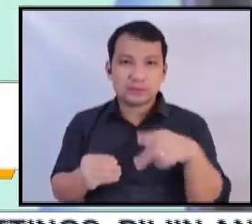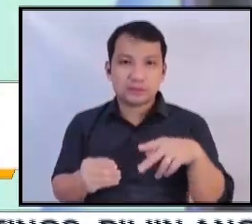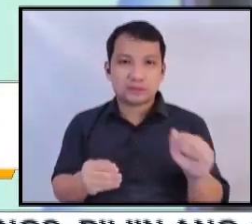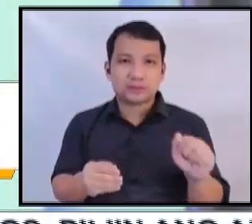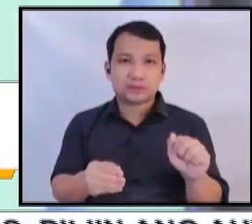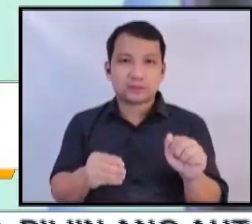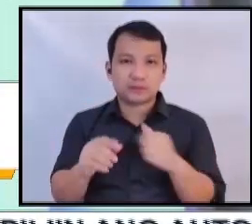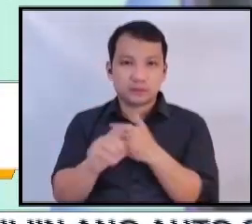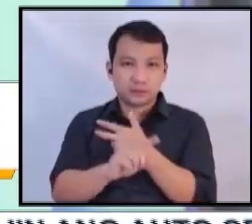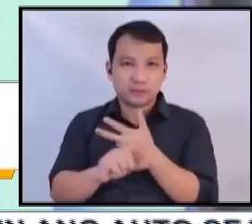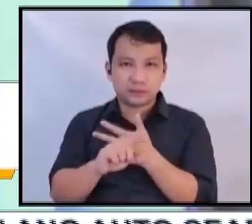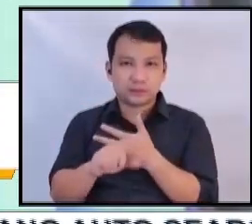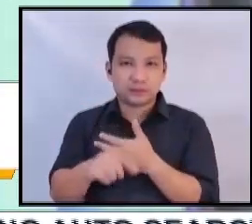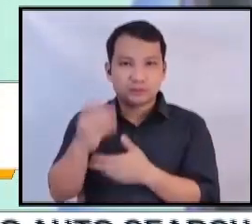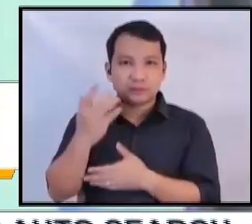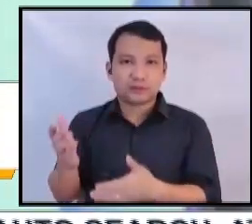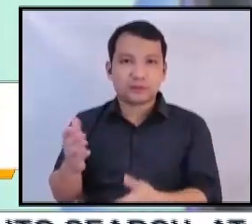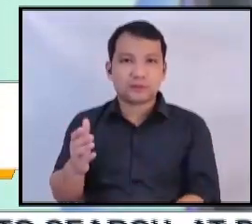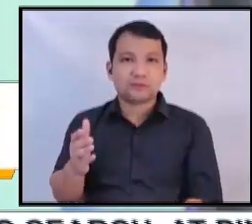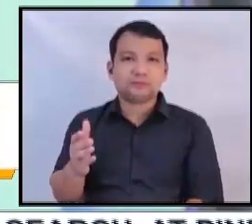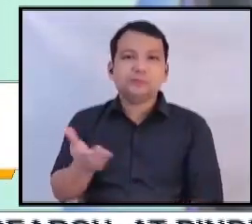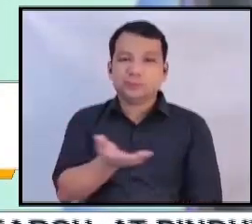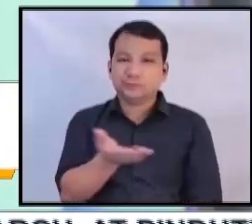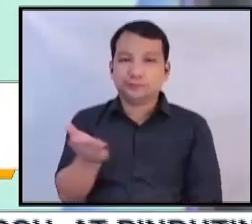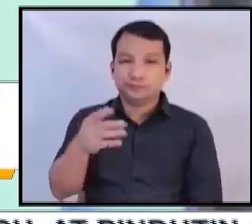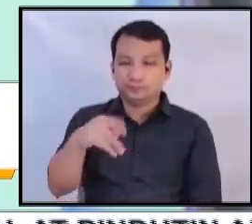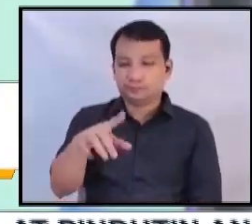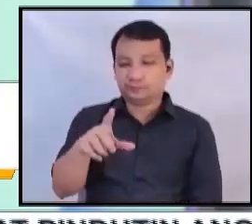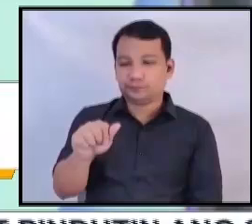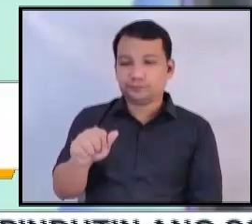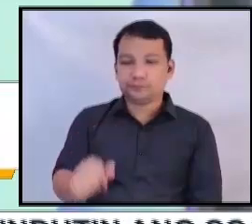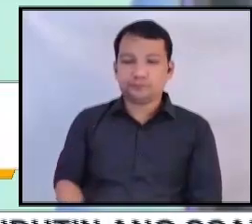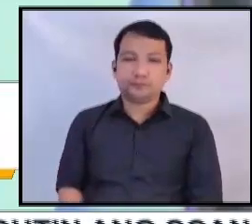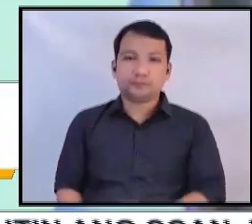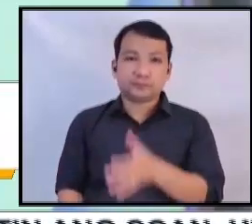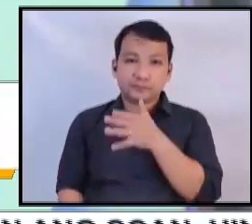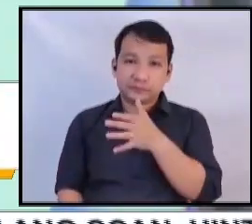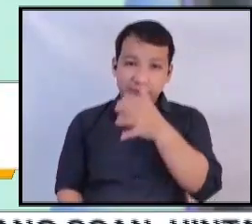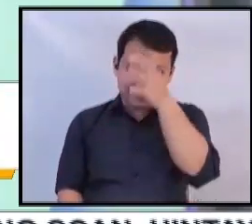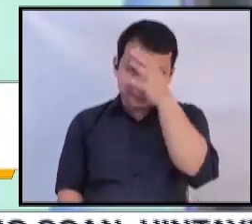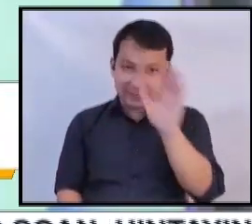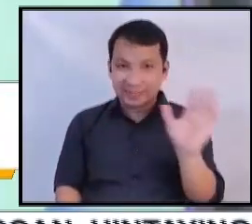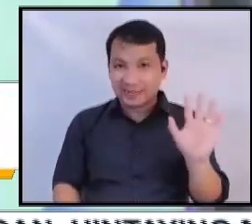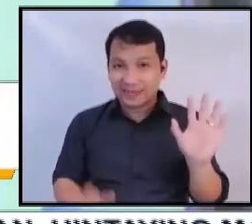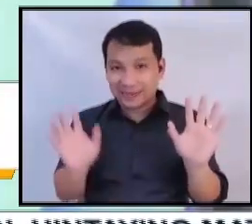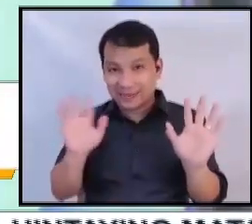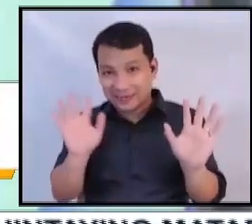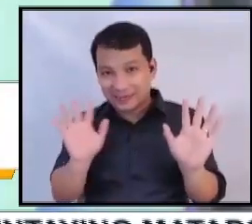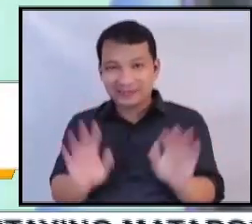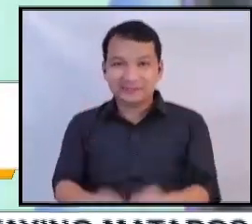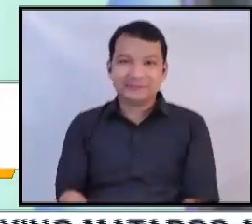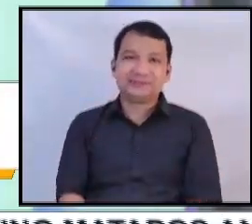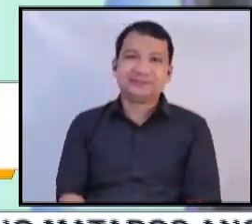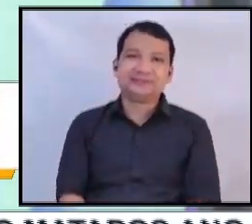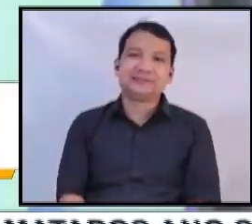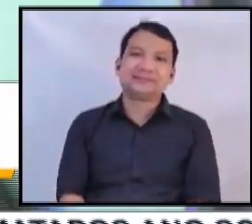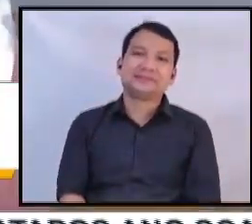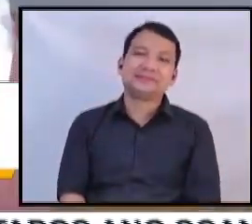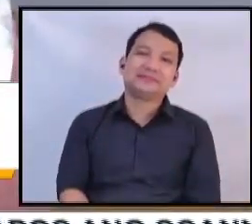So, to all Pilipinas, see you there. And yun nga, nanay, tatay, hi! So, thank you so much for having